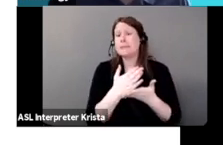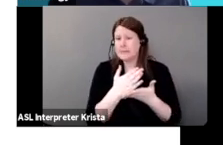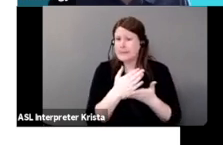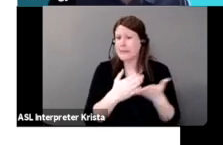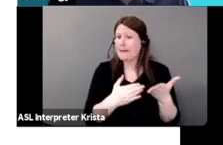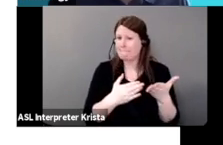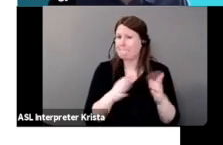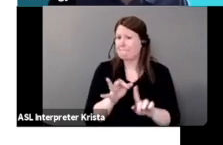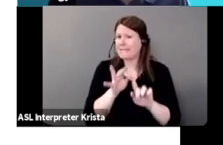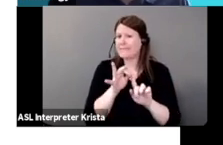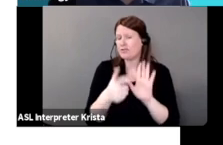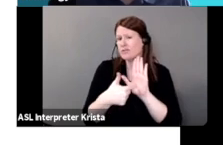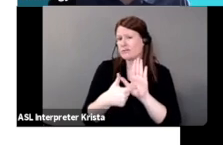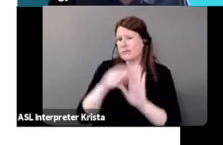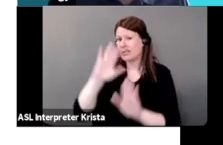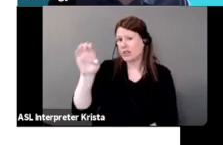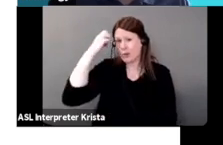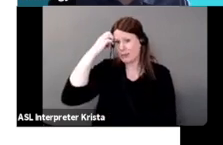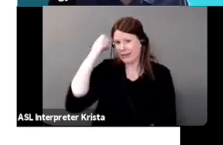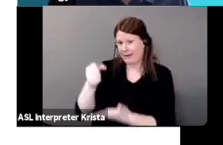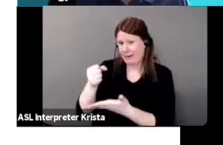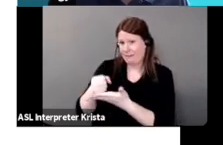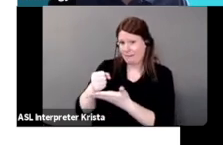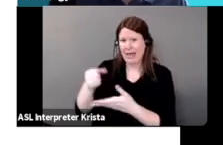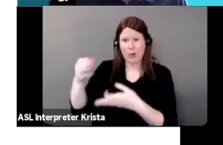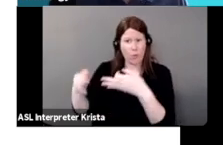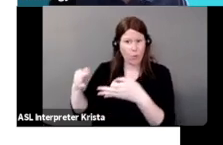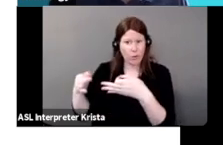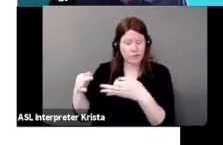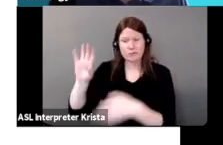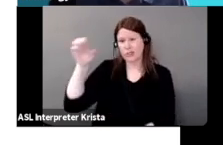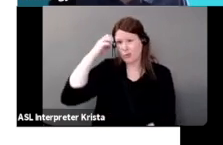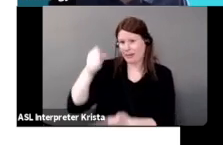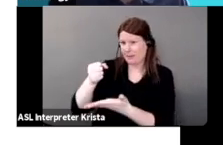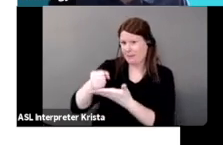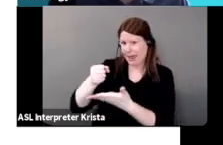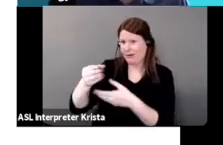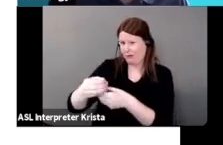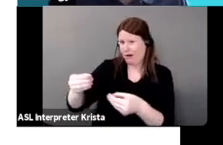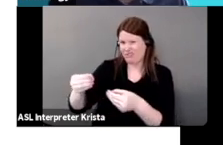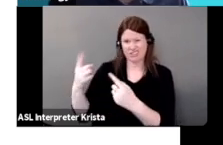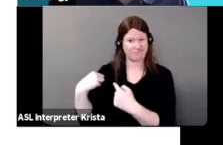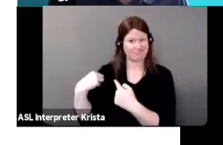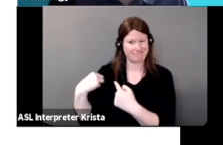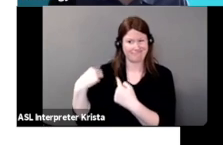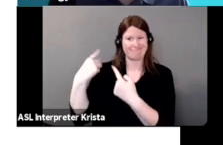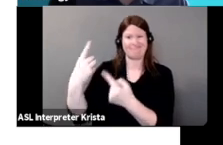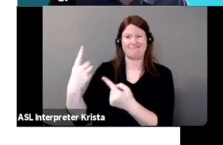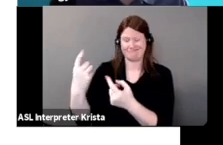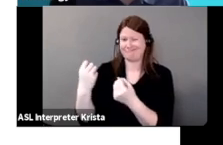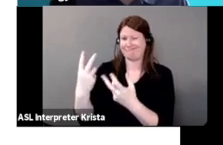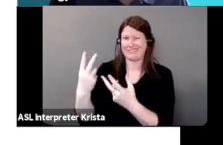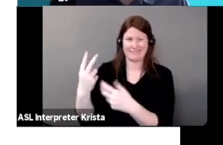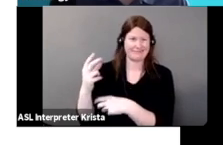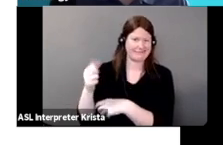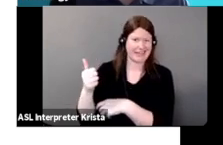Court and the European Patent Office, which has been in the works for many decades now as they've tried